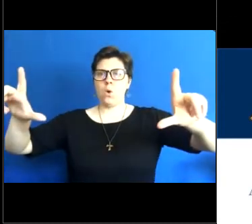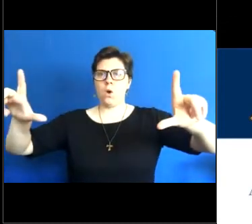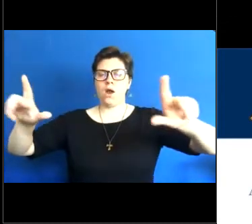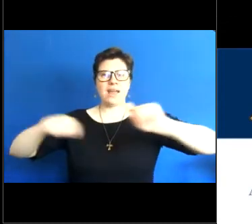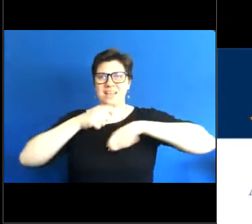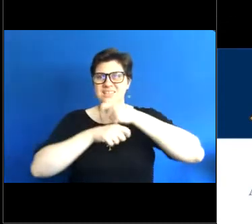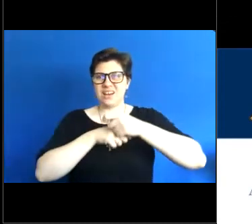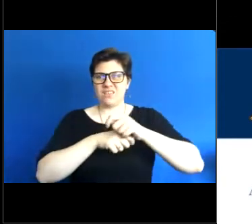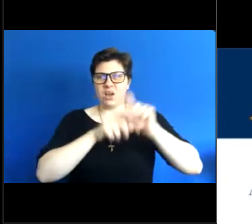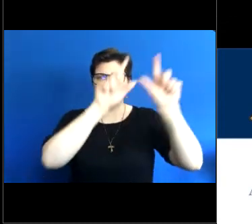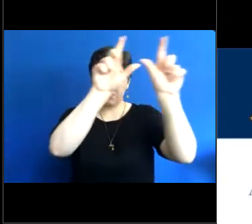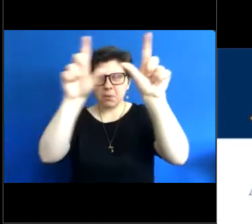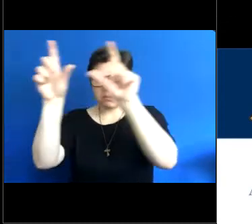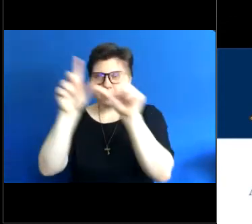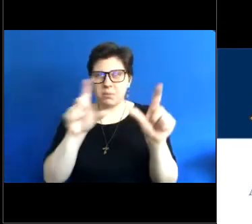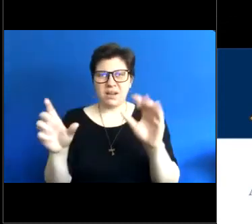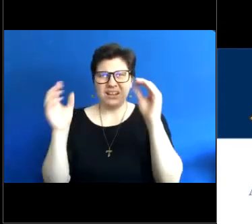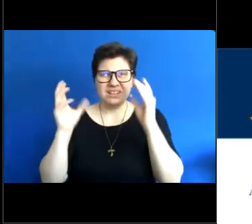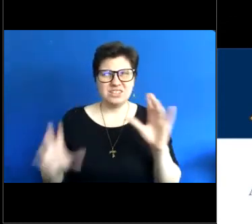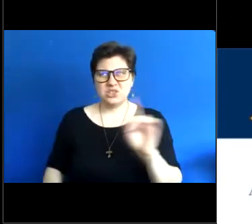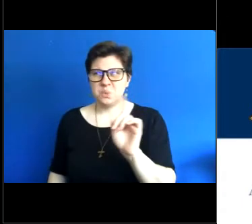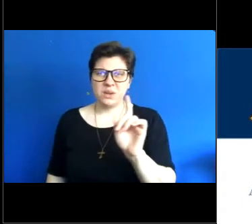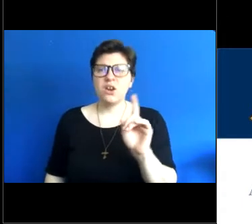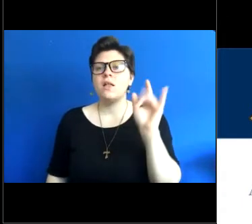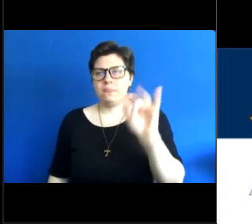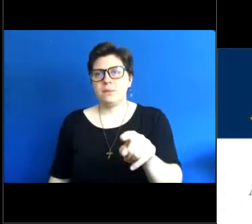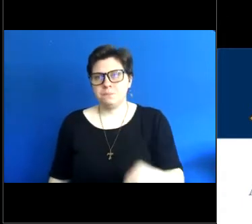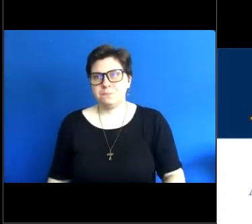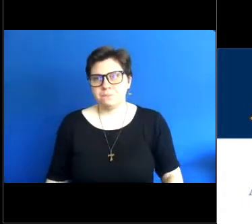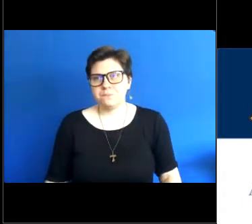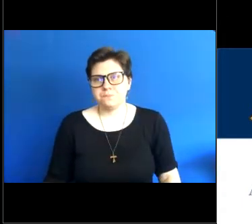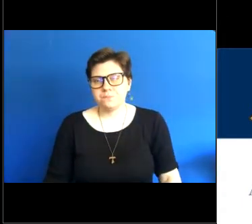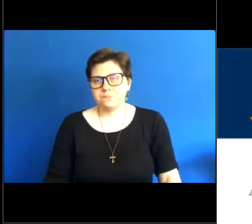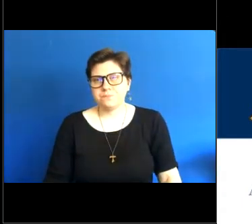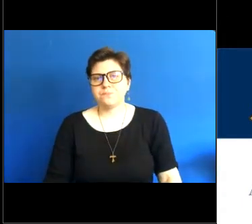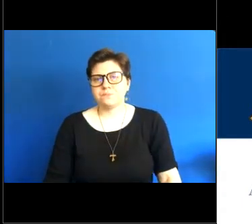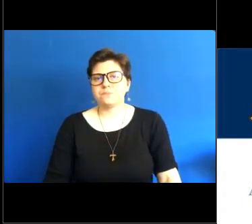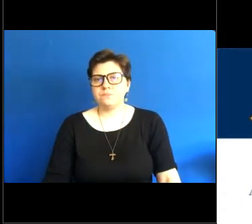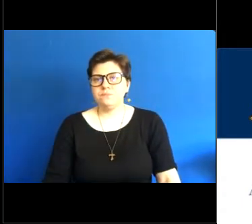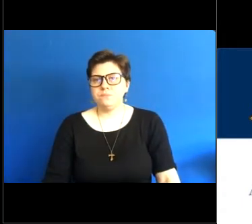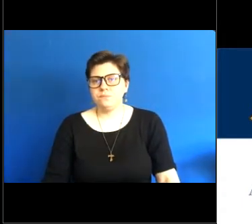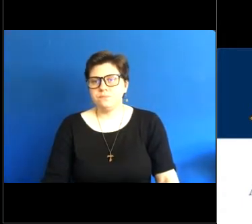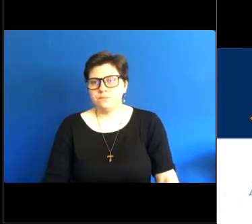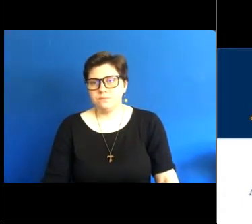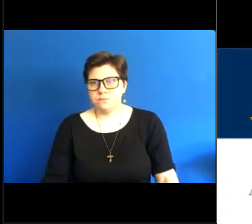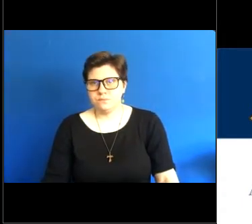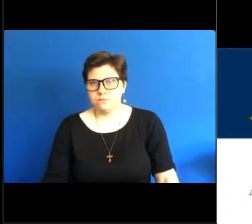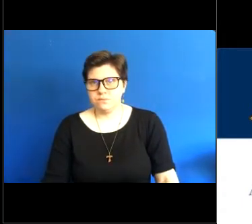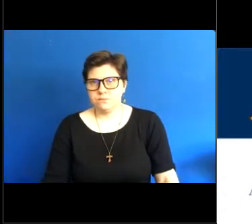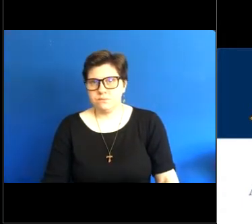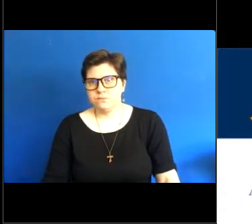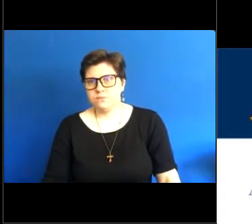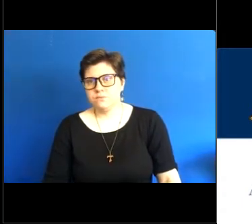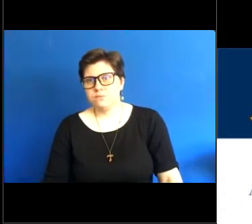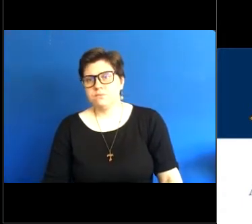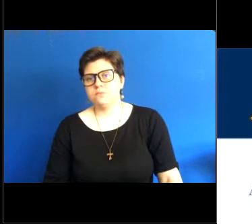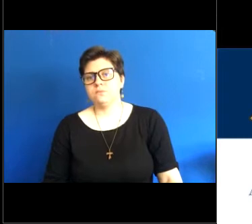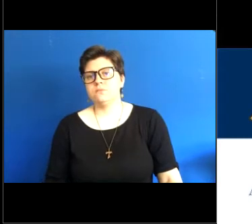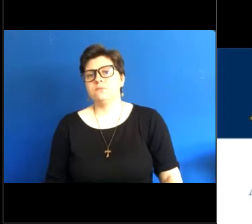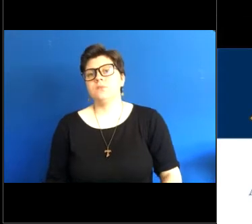than everyone across the screen. So that could help. Using our safe